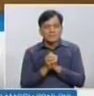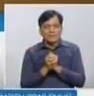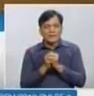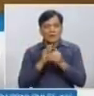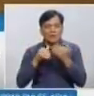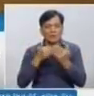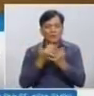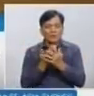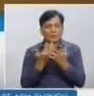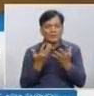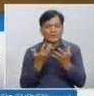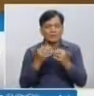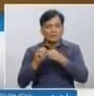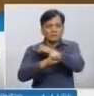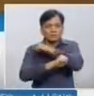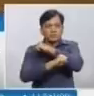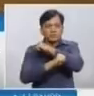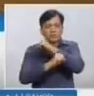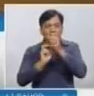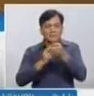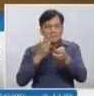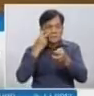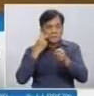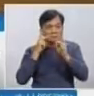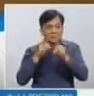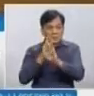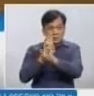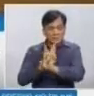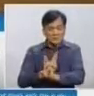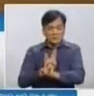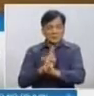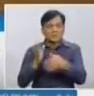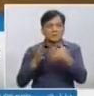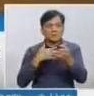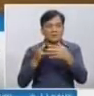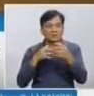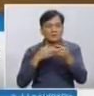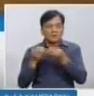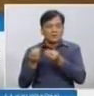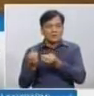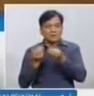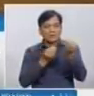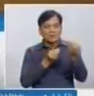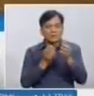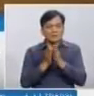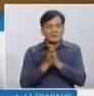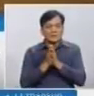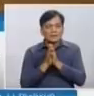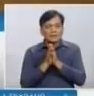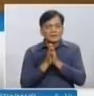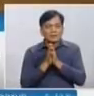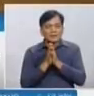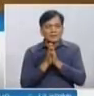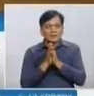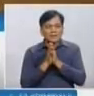Stolen wealth does not make the thief respectable. Neither will the trappings of wealth mask or cap the